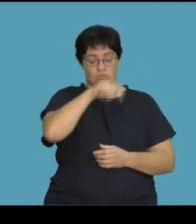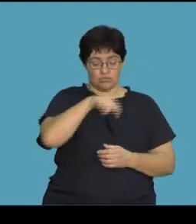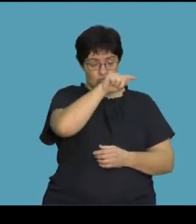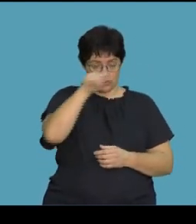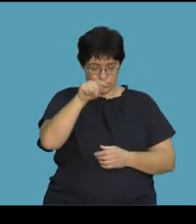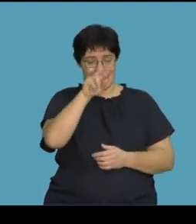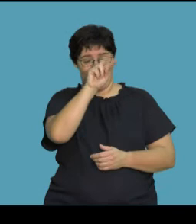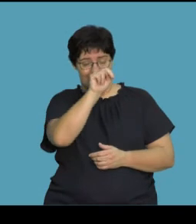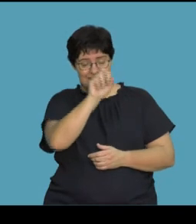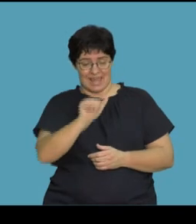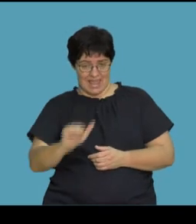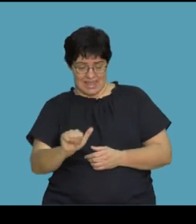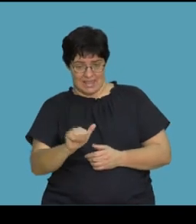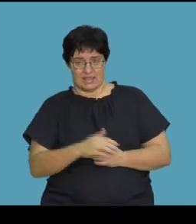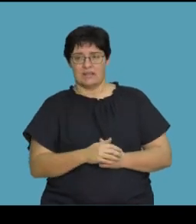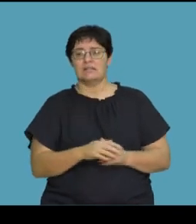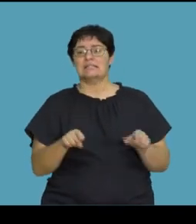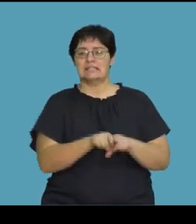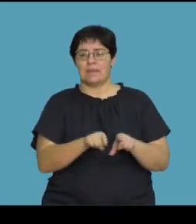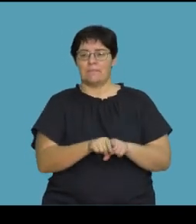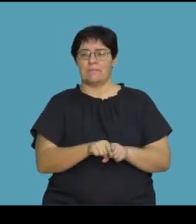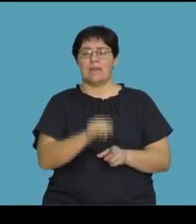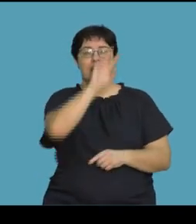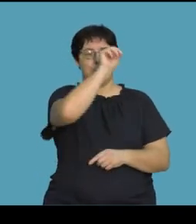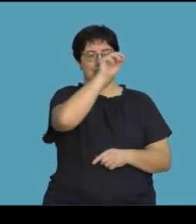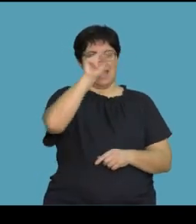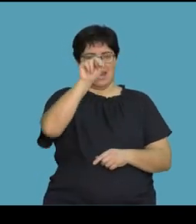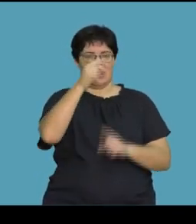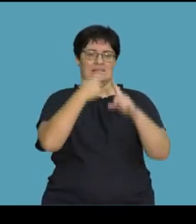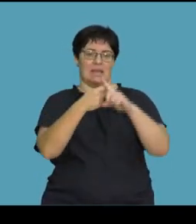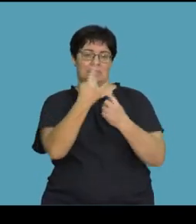it will be the same as me multiplying those